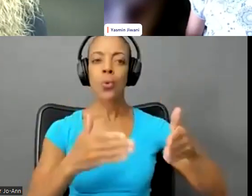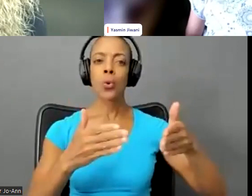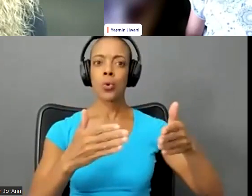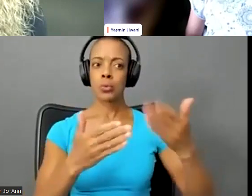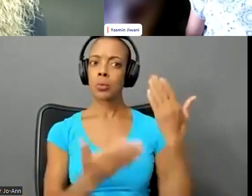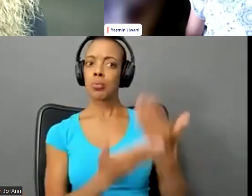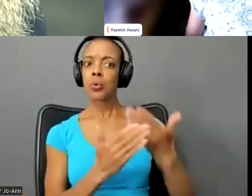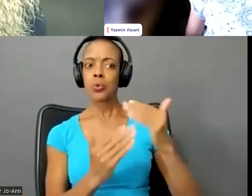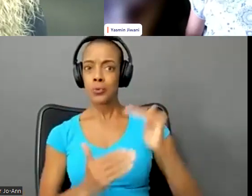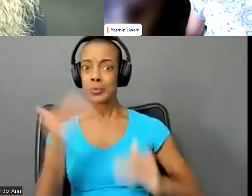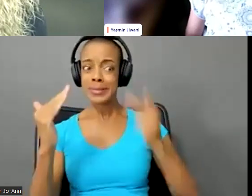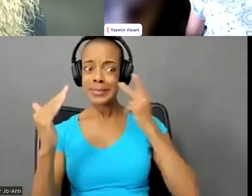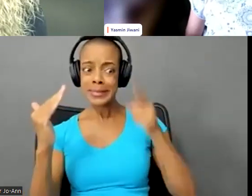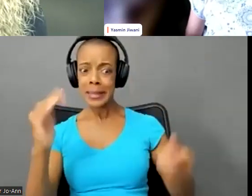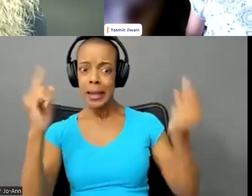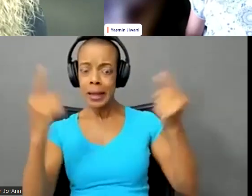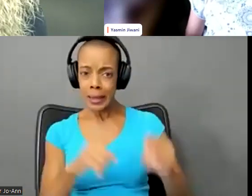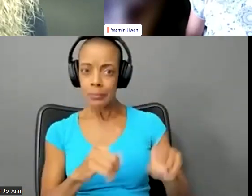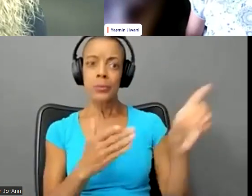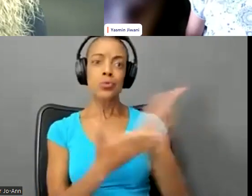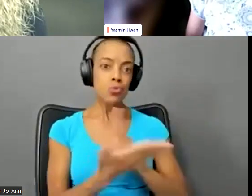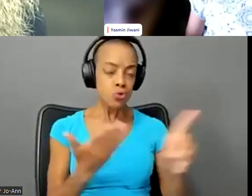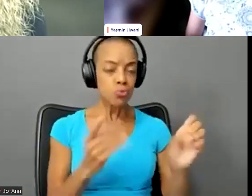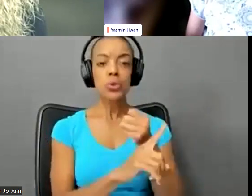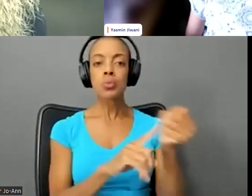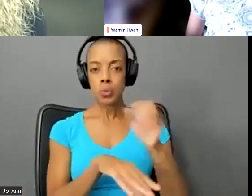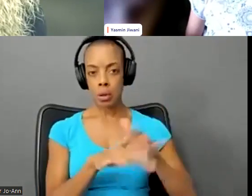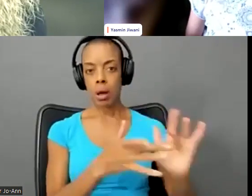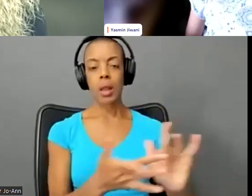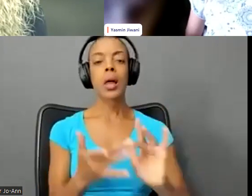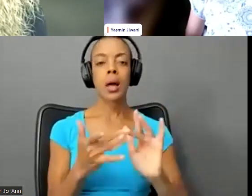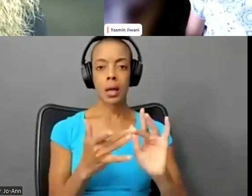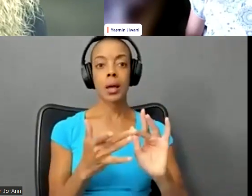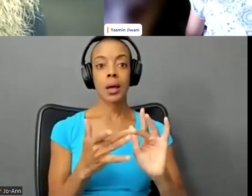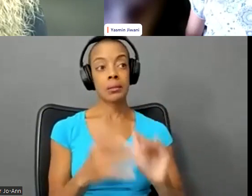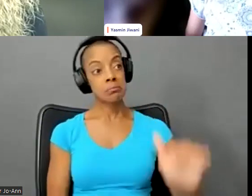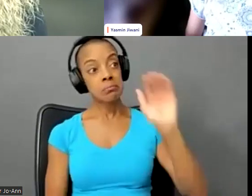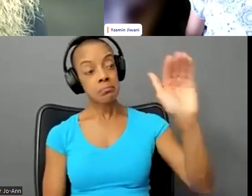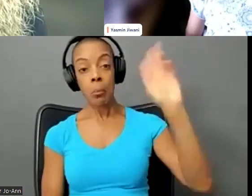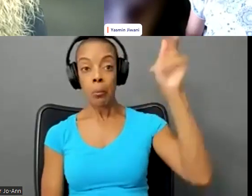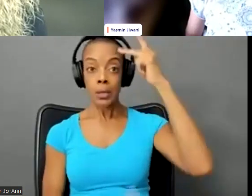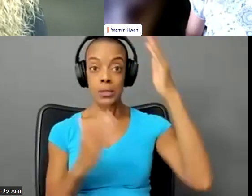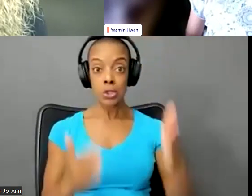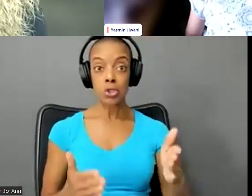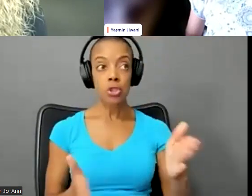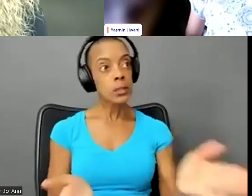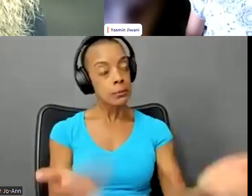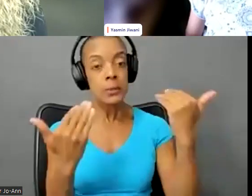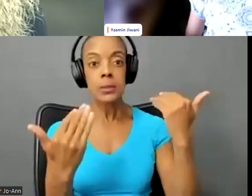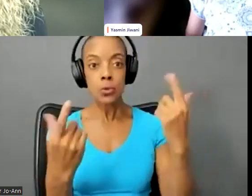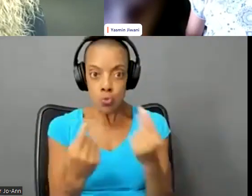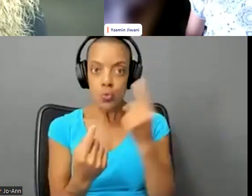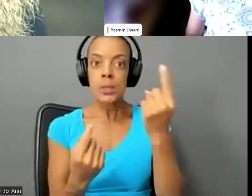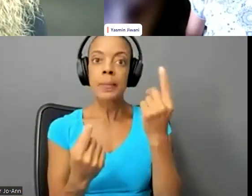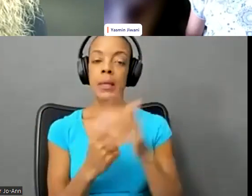and discrimination and abuse online, to politicians, to have them act, and acknowledging